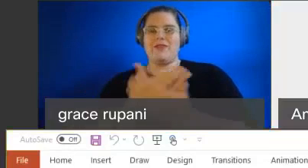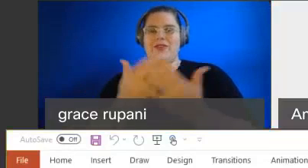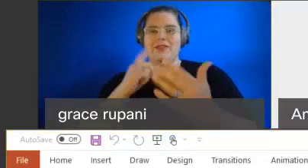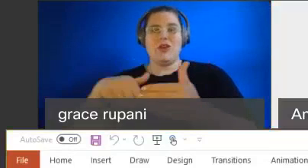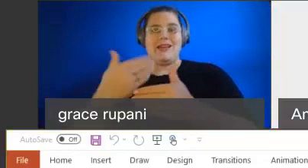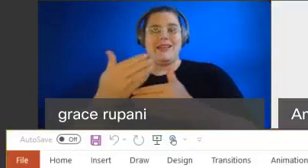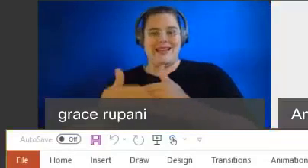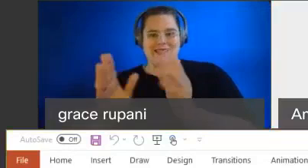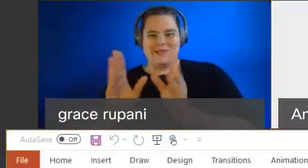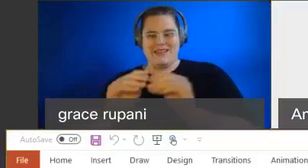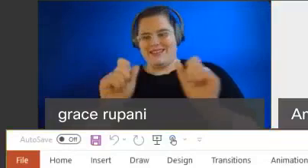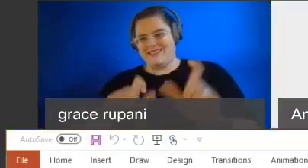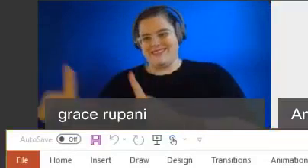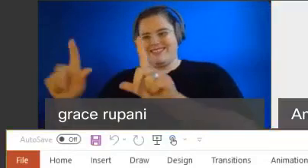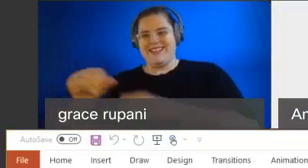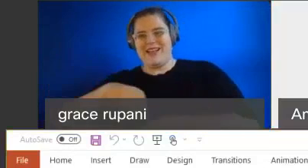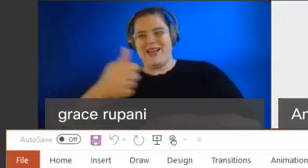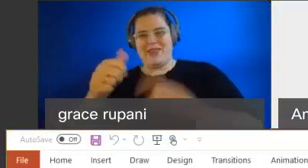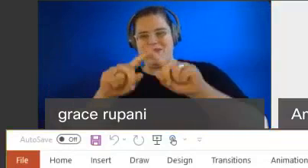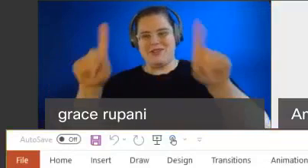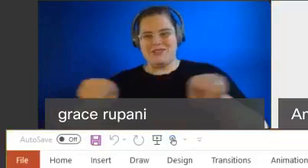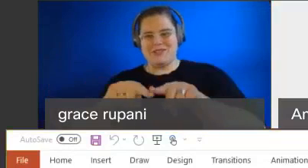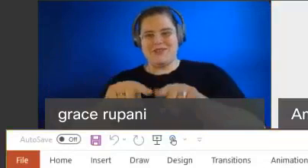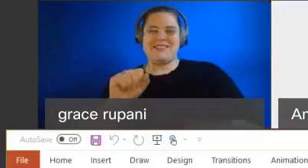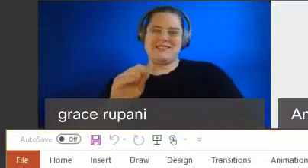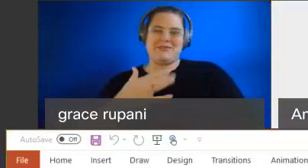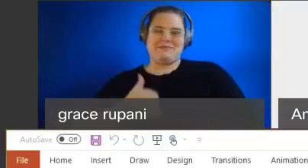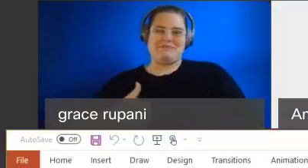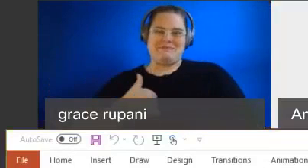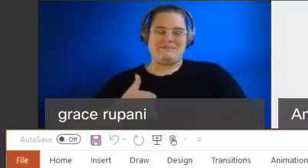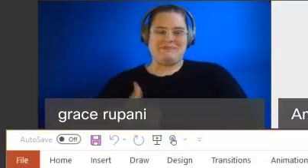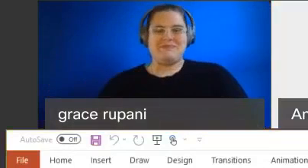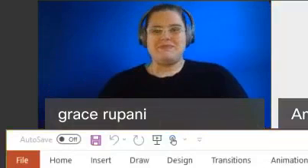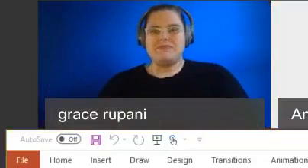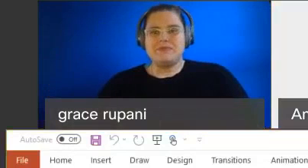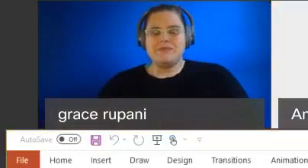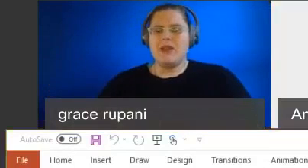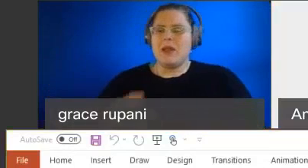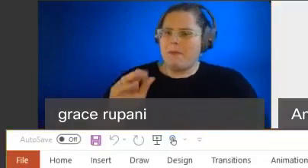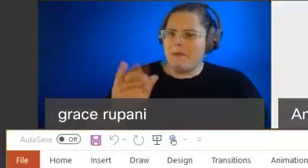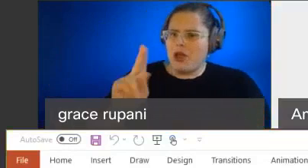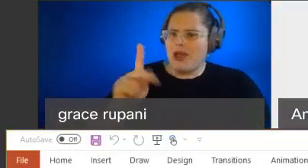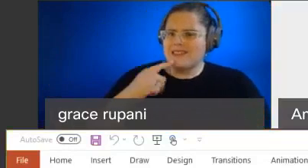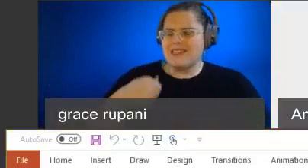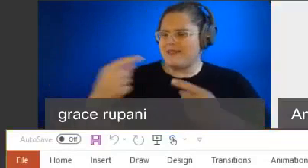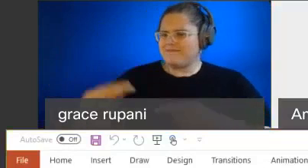my other screen. So, And yeah, I'm having a hard time hearing you, so I don't know if others are.